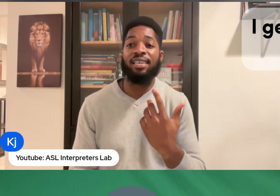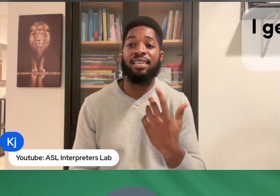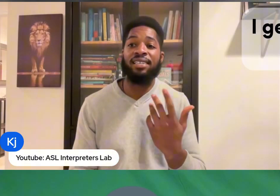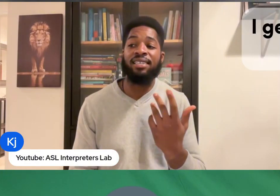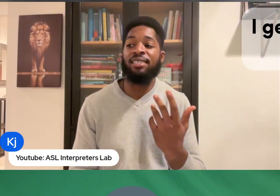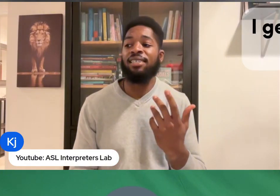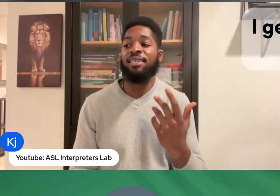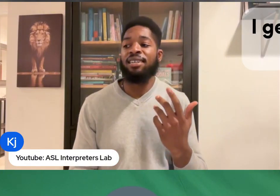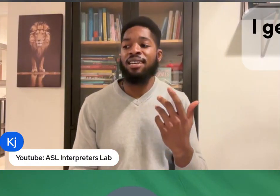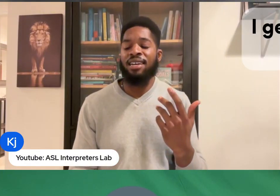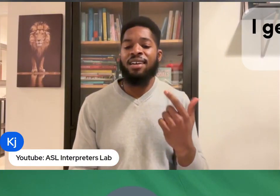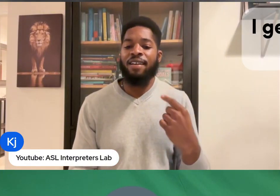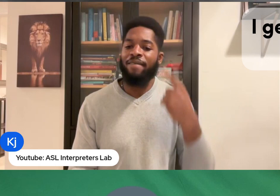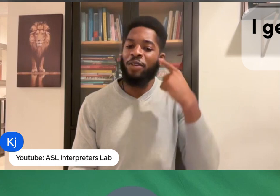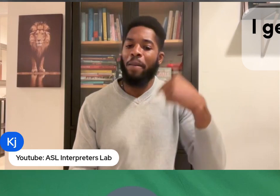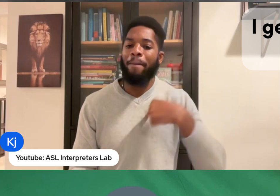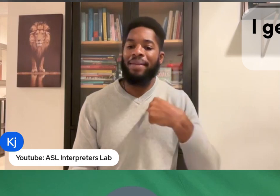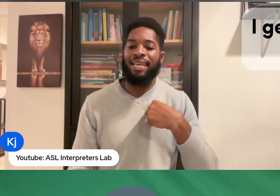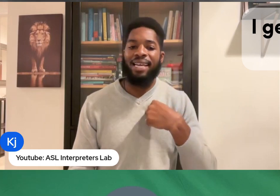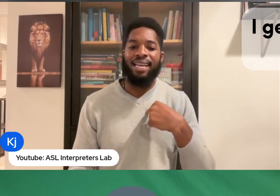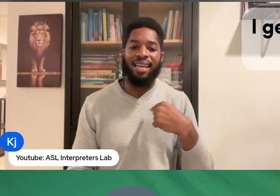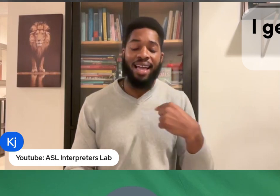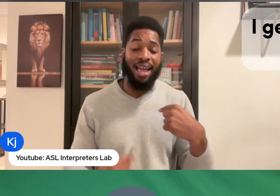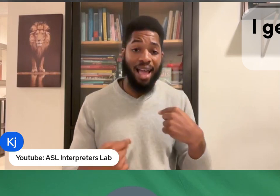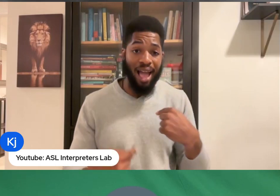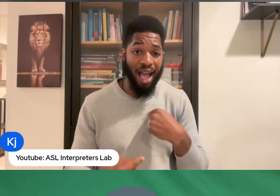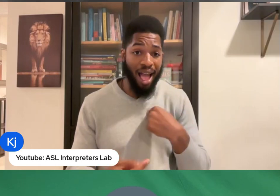I get a great deal of learning